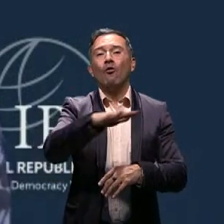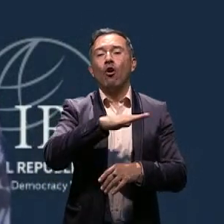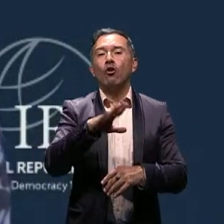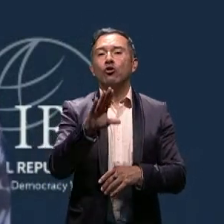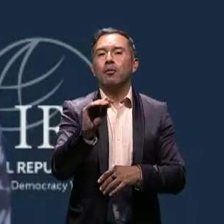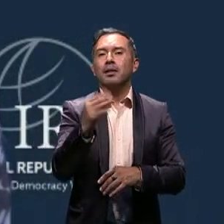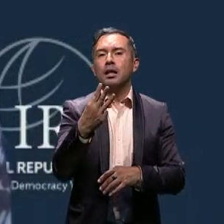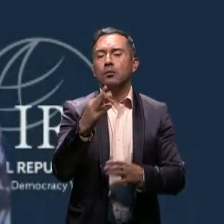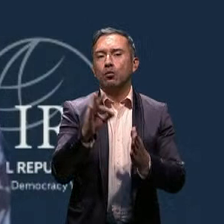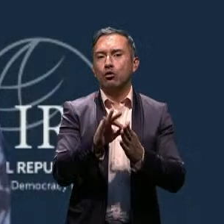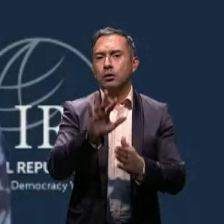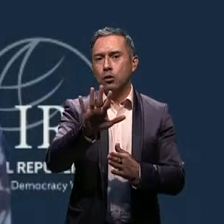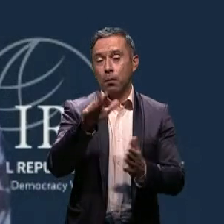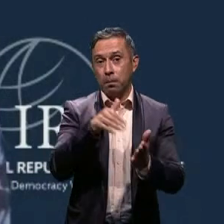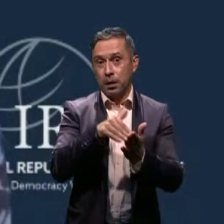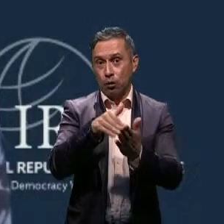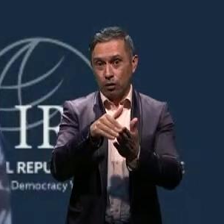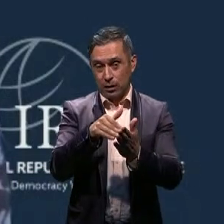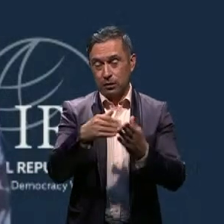vote of the